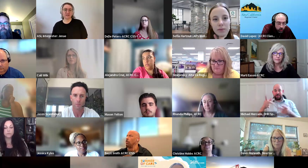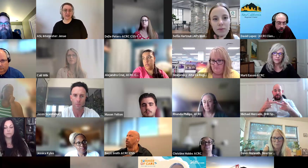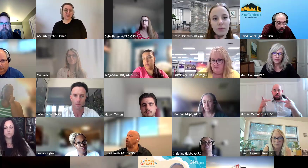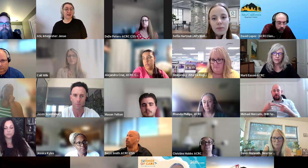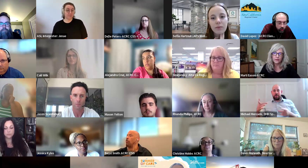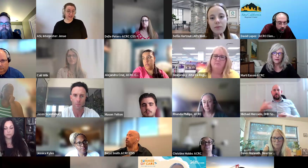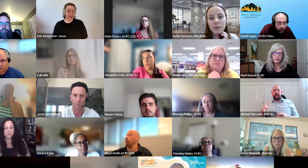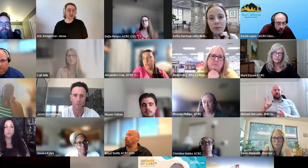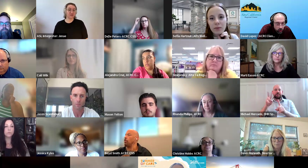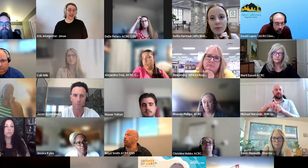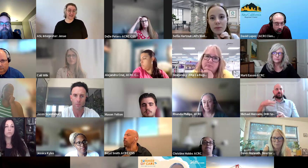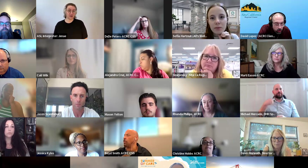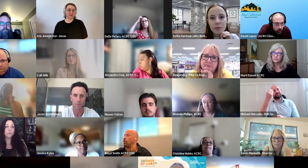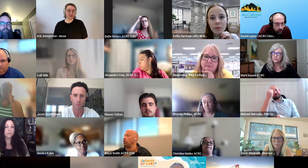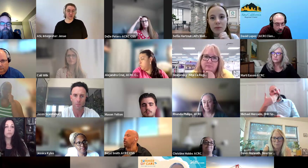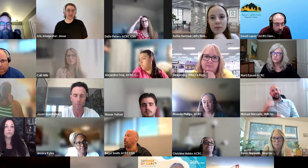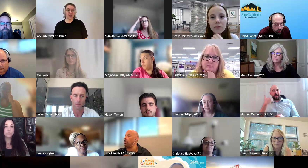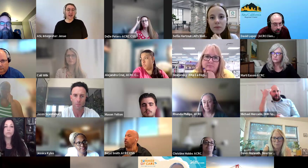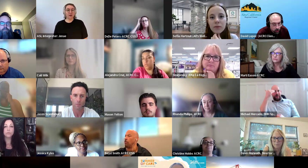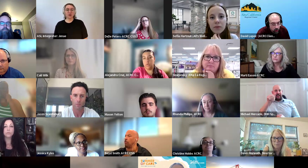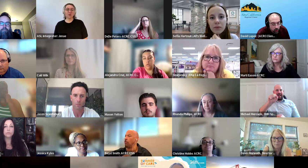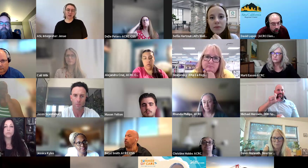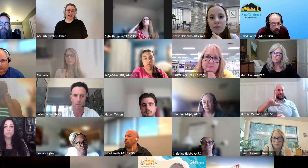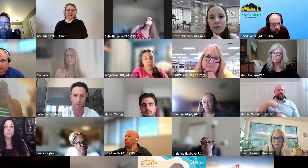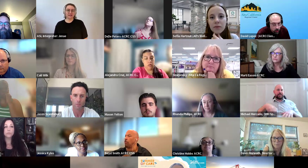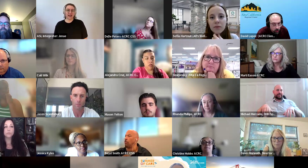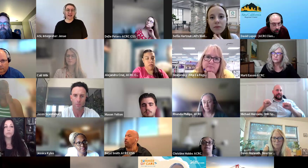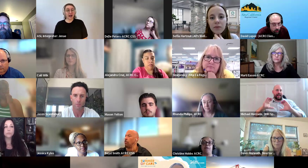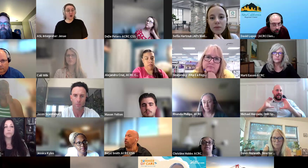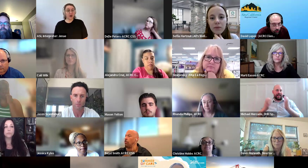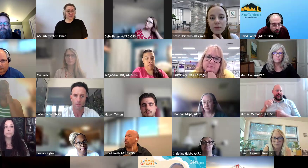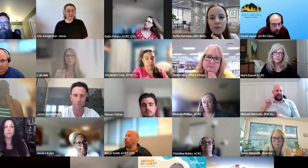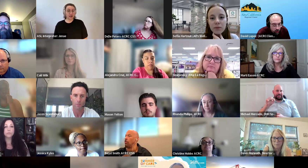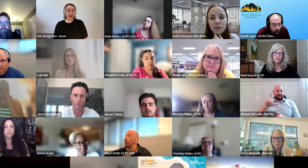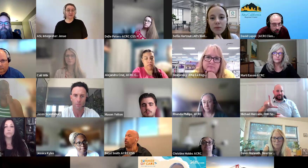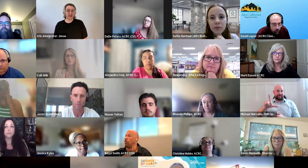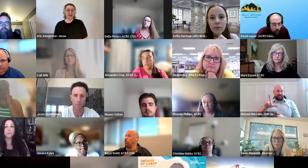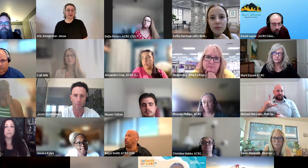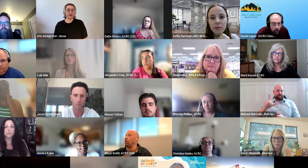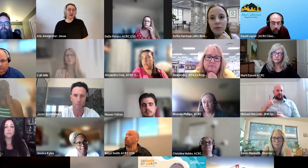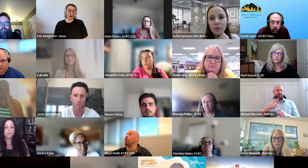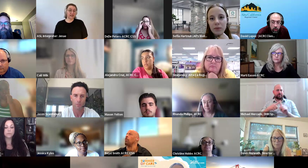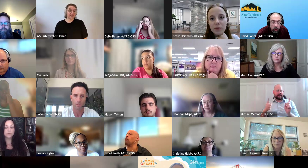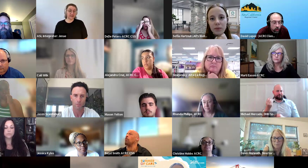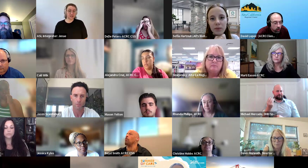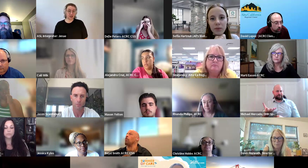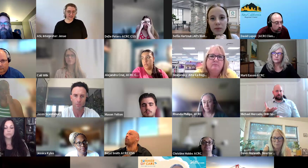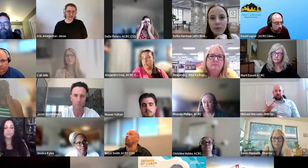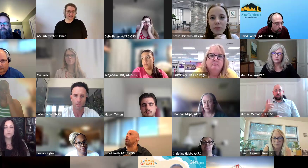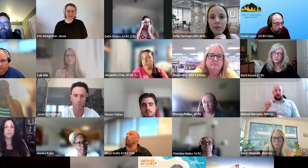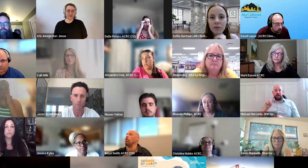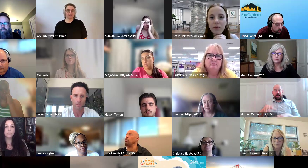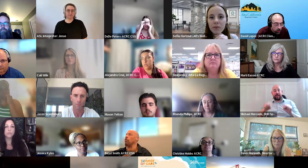people will see an application for an ASL position and will apply and say, I know ASL, I've taken American Sign